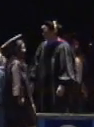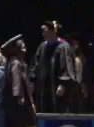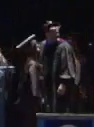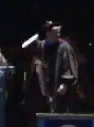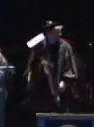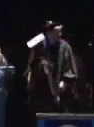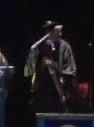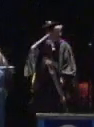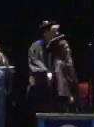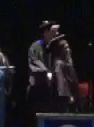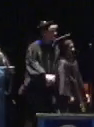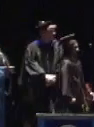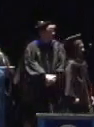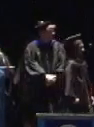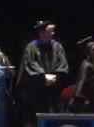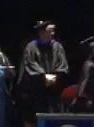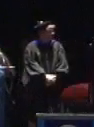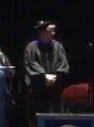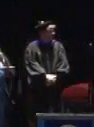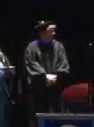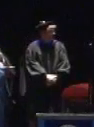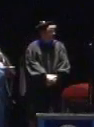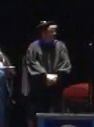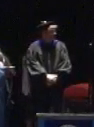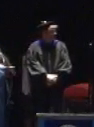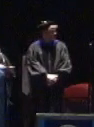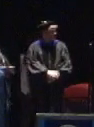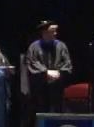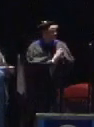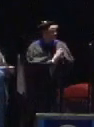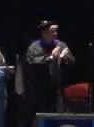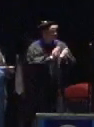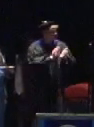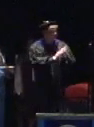Jessica Yubani Paredes, summa cum laude.